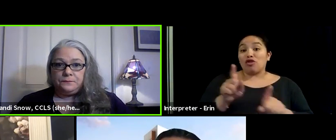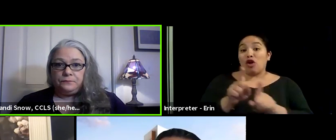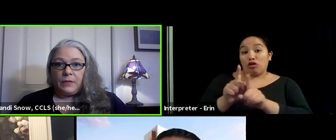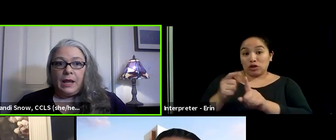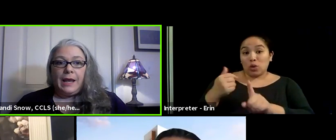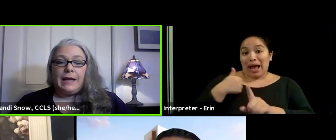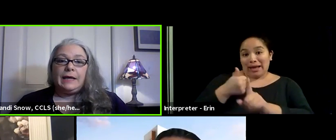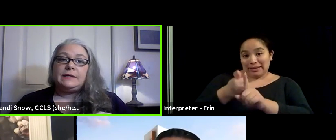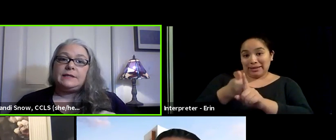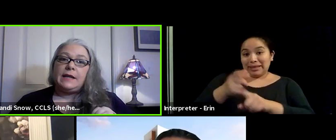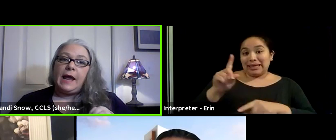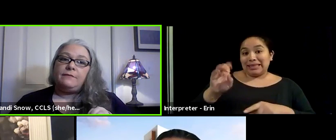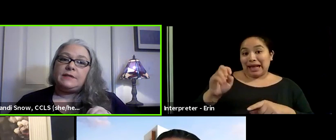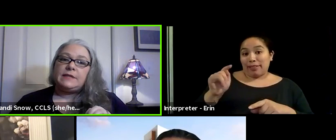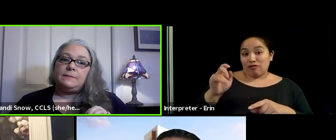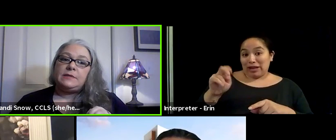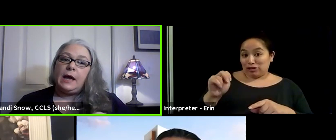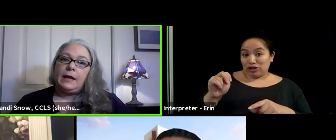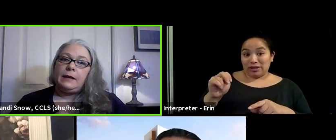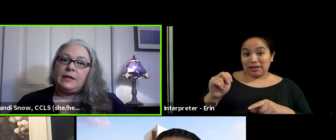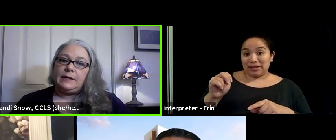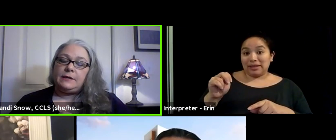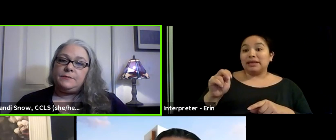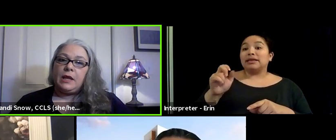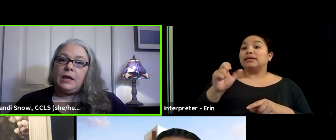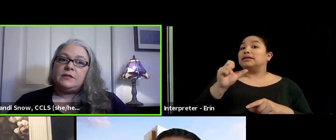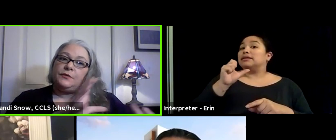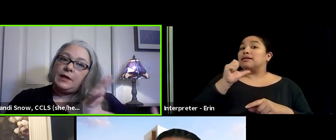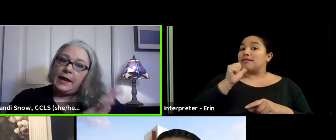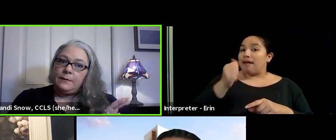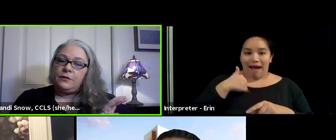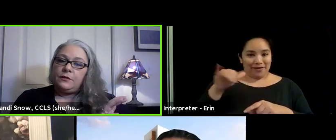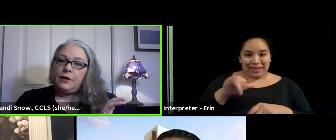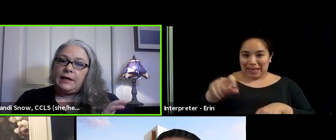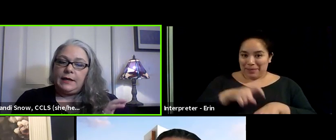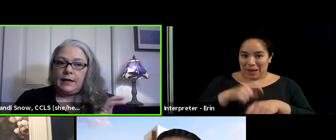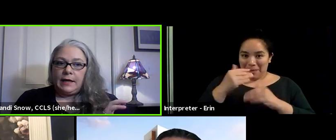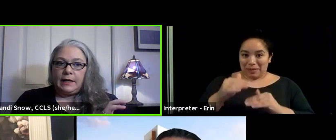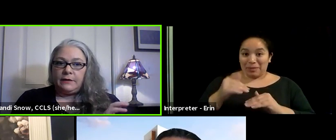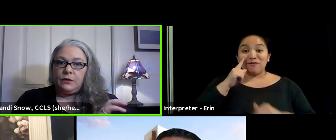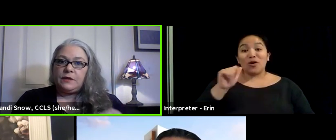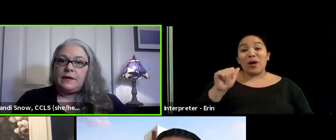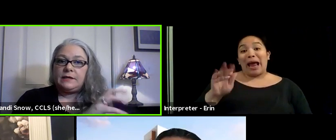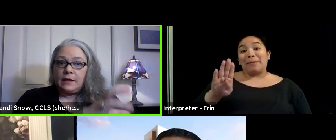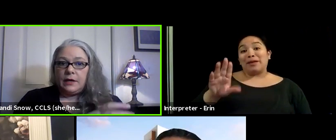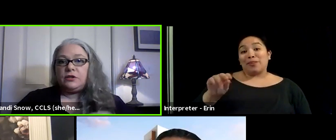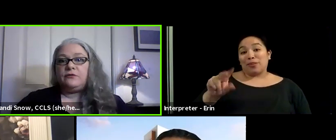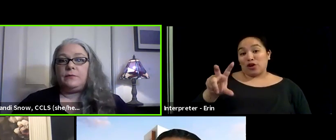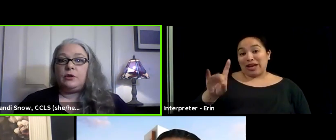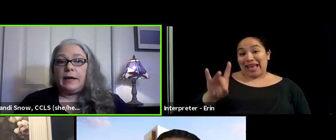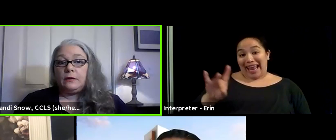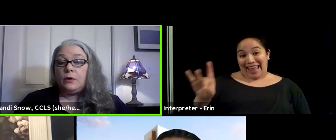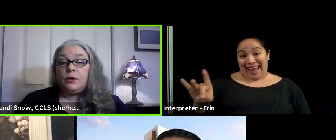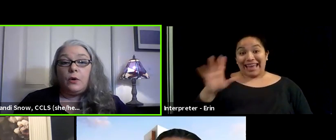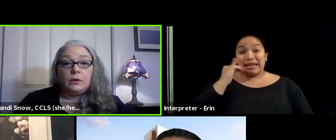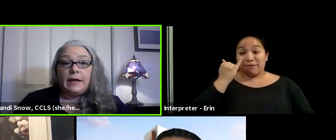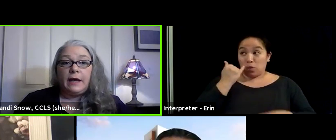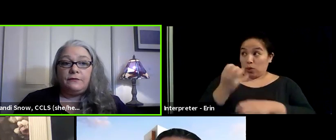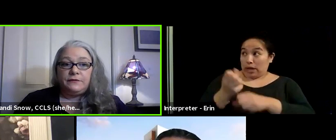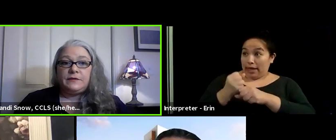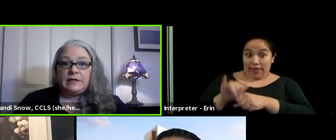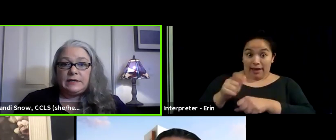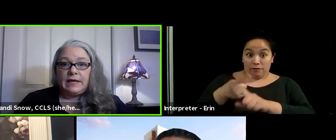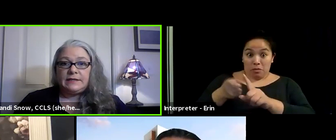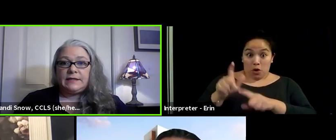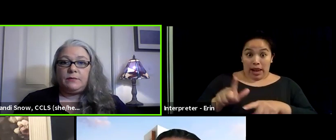declaration, and it doesn't have the same time limit. So for the AB 3088, if you get that declaration from your landlord, you only